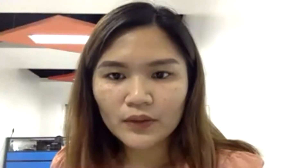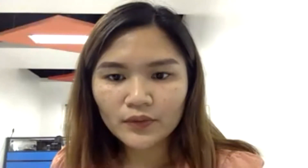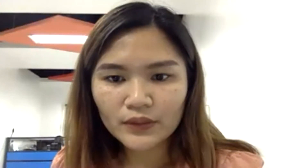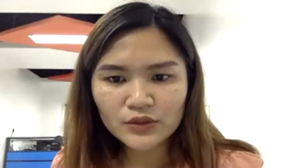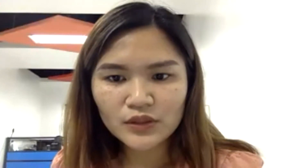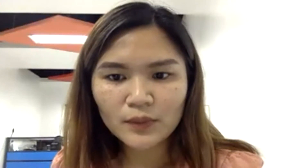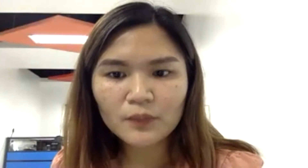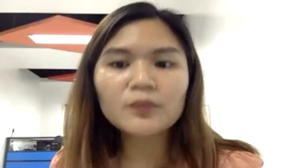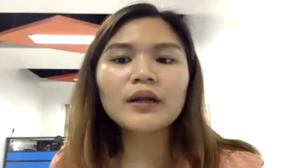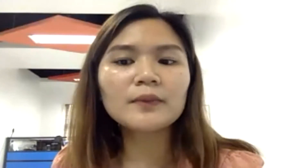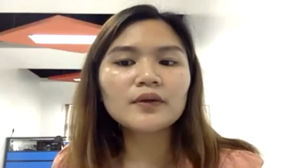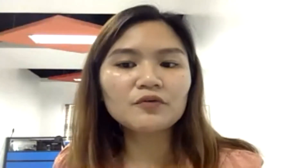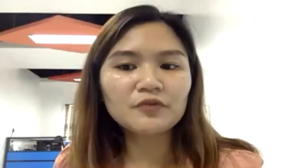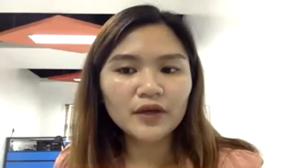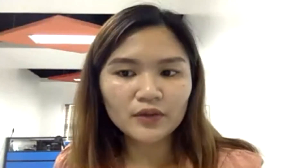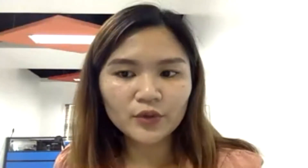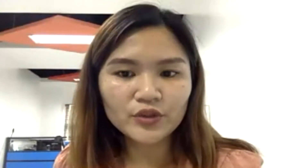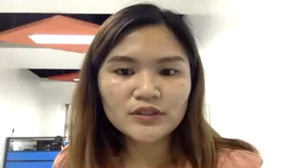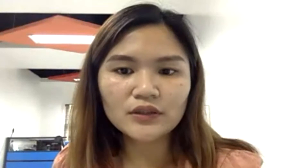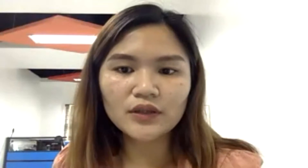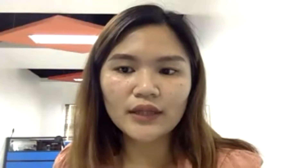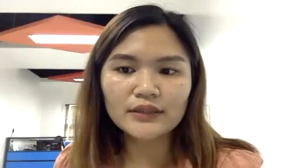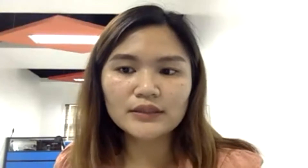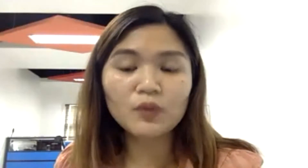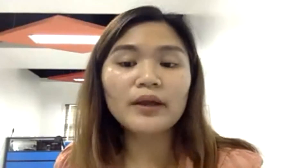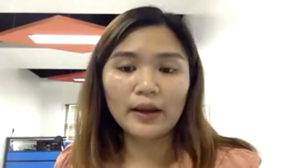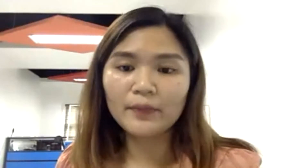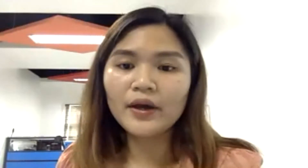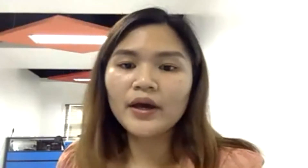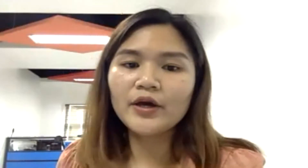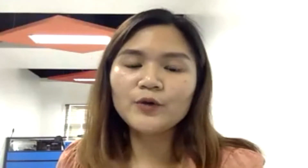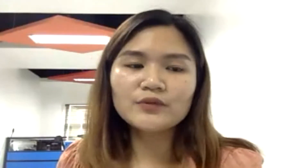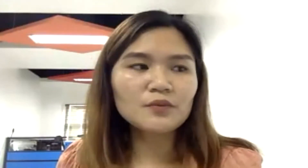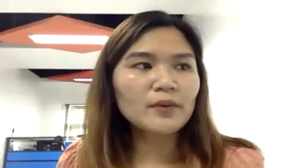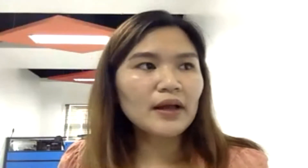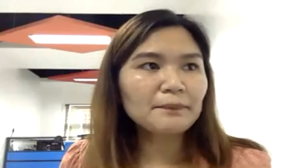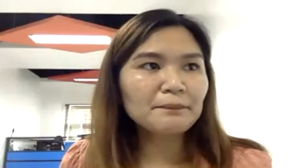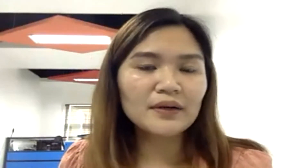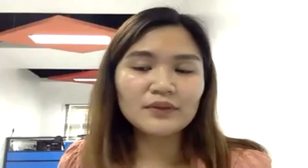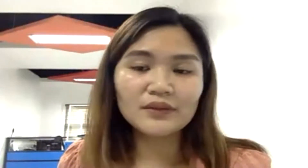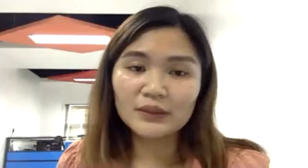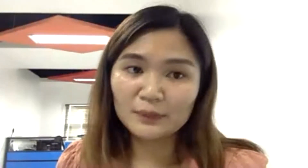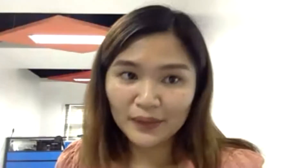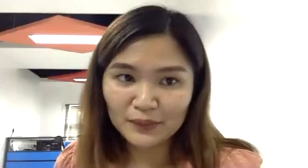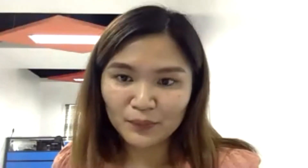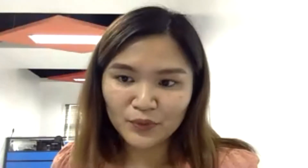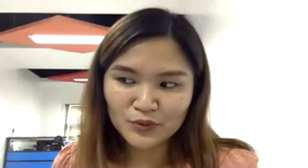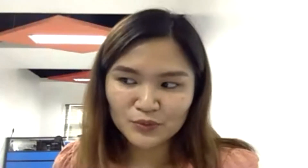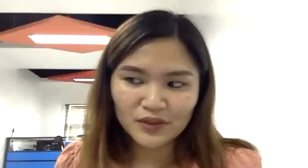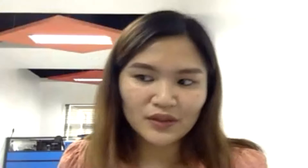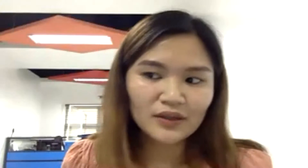Another question, same lang po ba ang laman ng offline kiosk and sa mobile app? Yung sa mobile app, ma'am, hindi pa rin